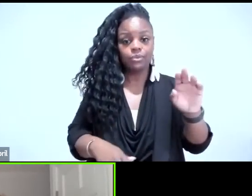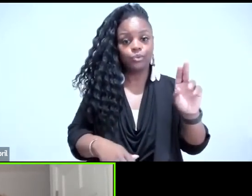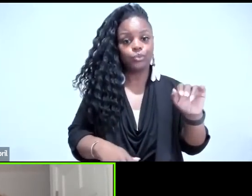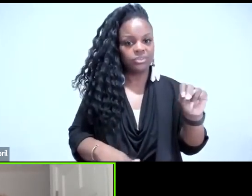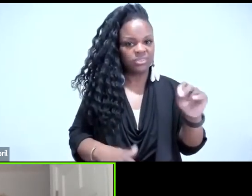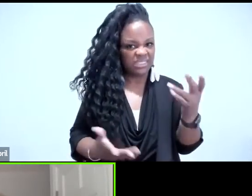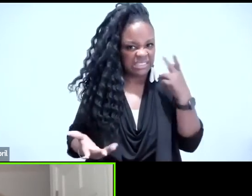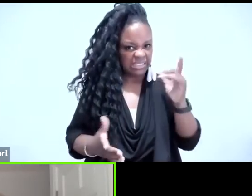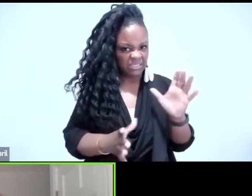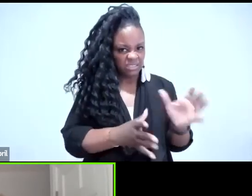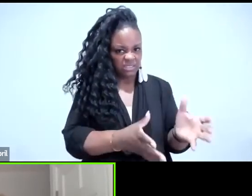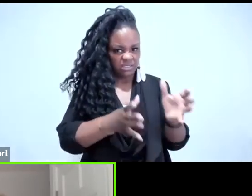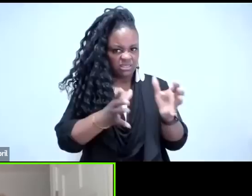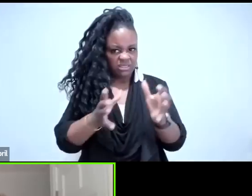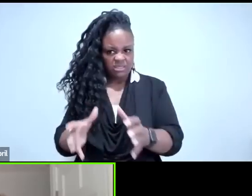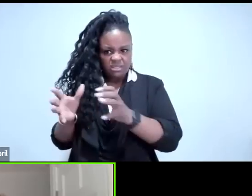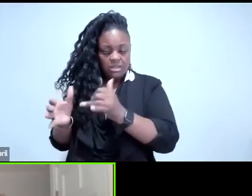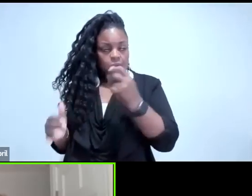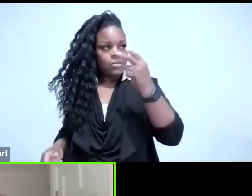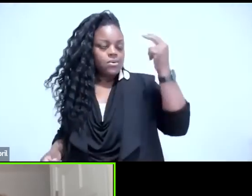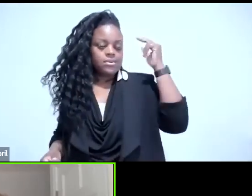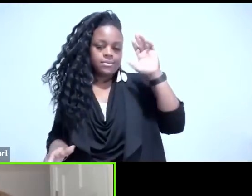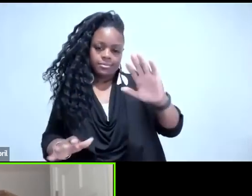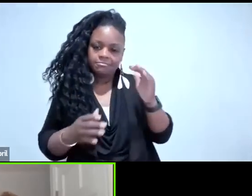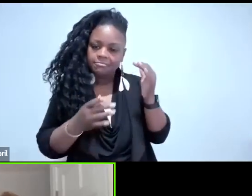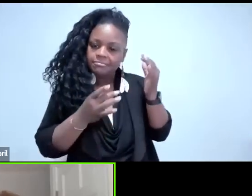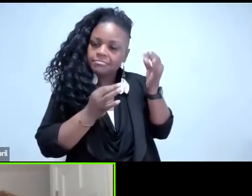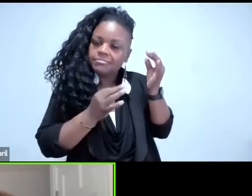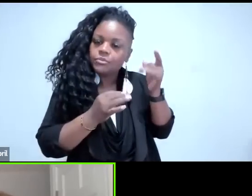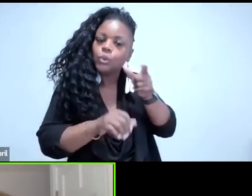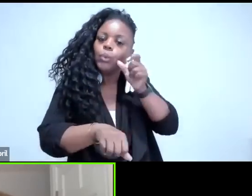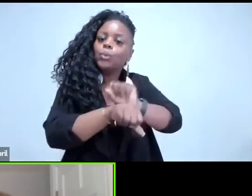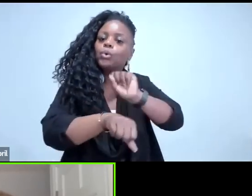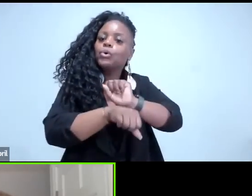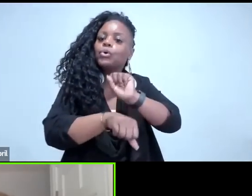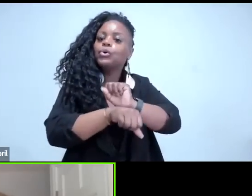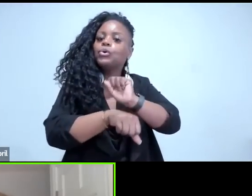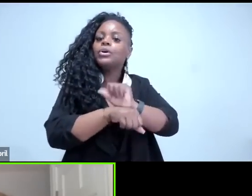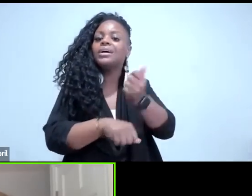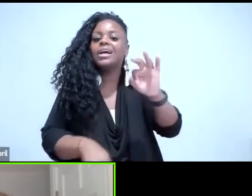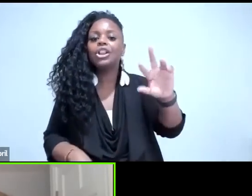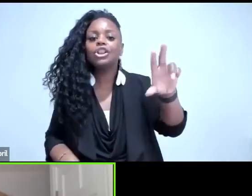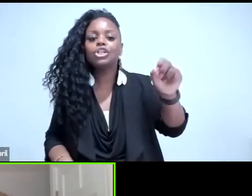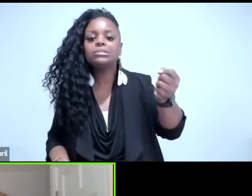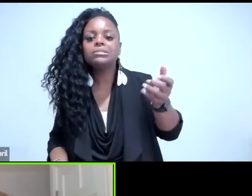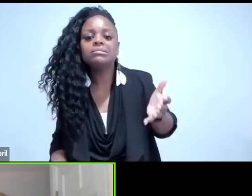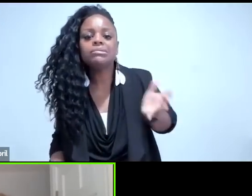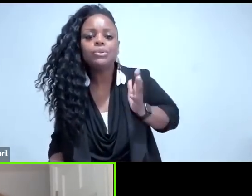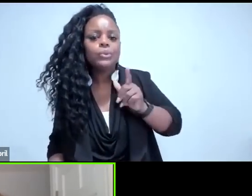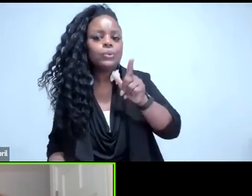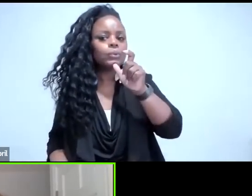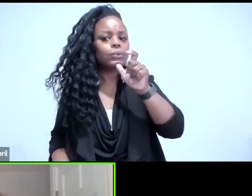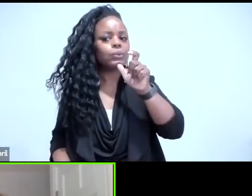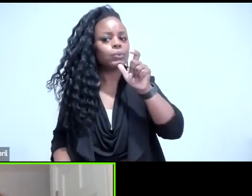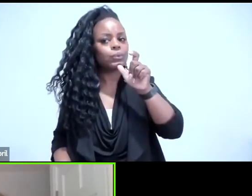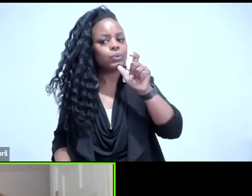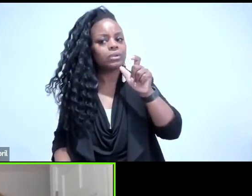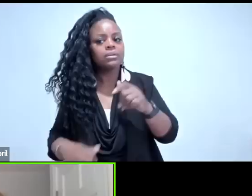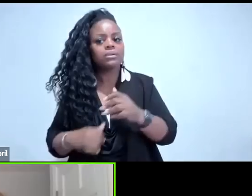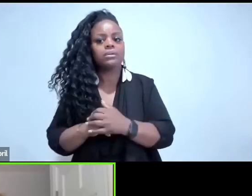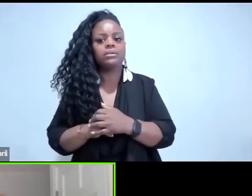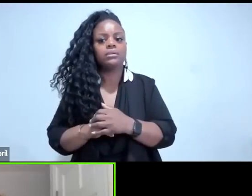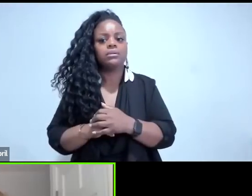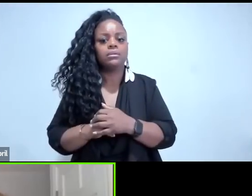in the 1930s. We think about John L. Lewis, of course, the head of the mine workers, or Sidney Hillman. But the people on the